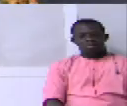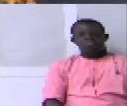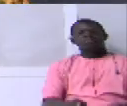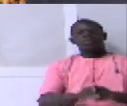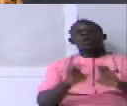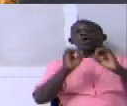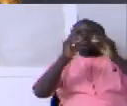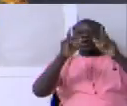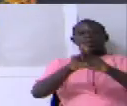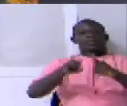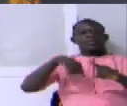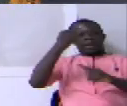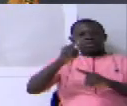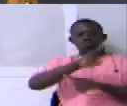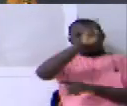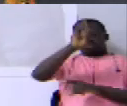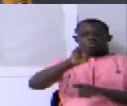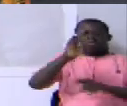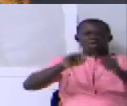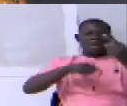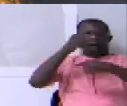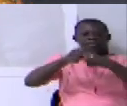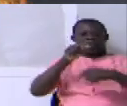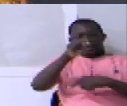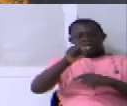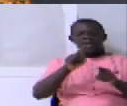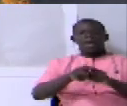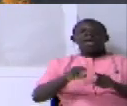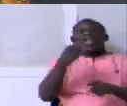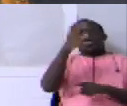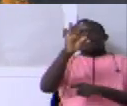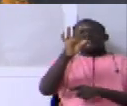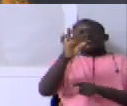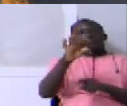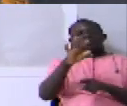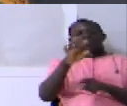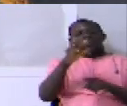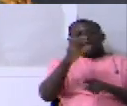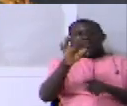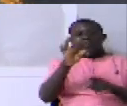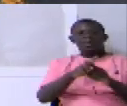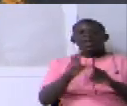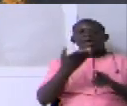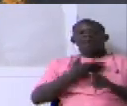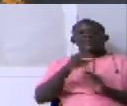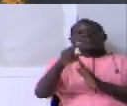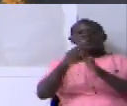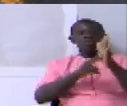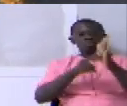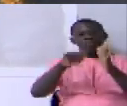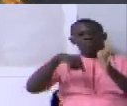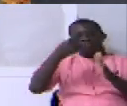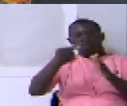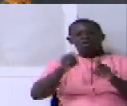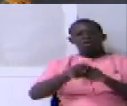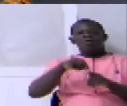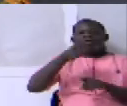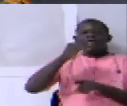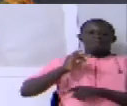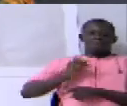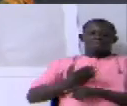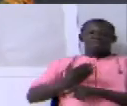Okay, so the next question after that is in cases where there is a need for a female